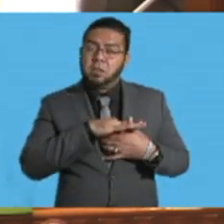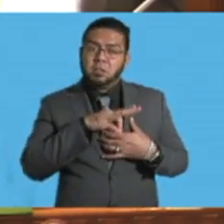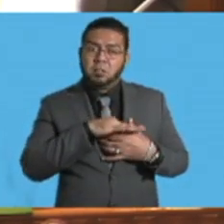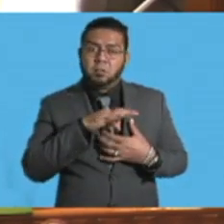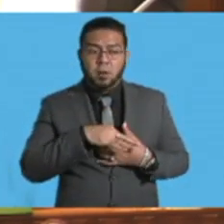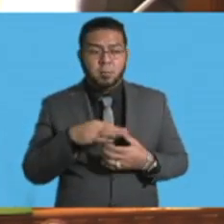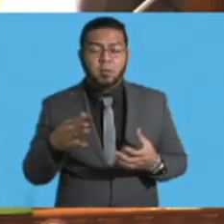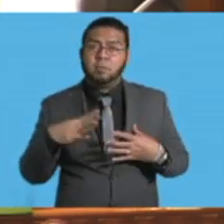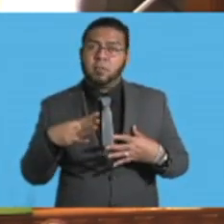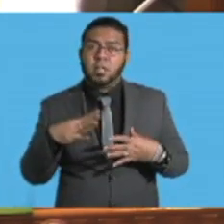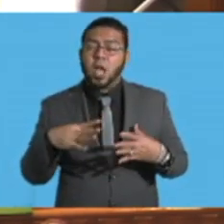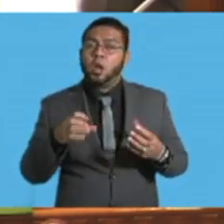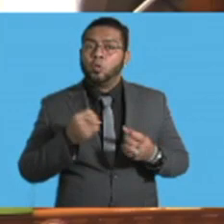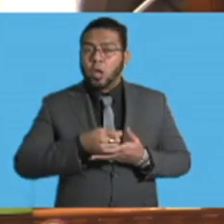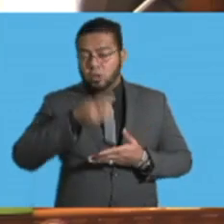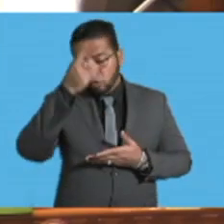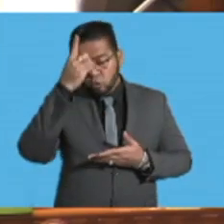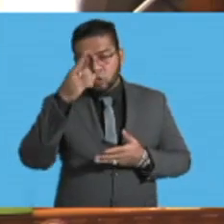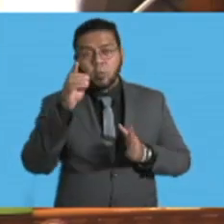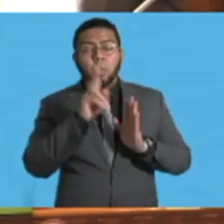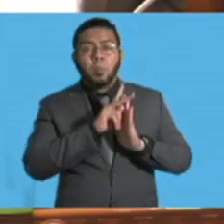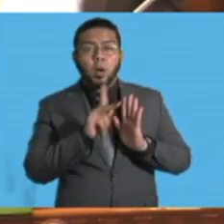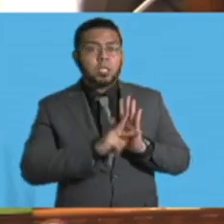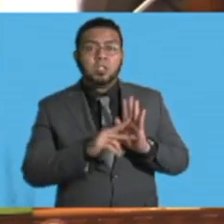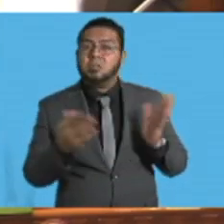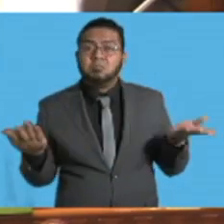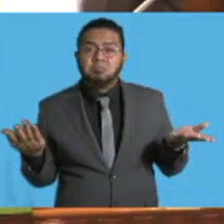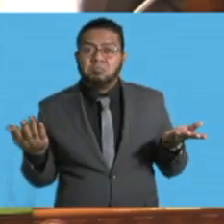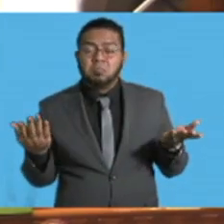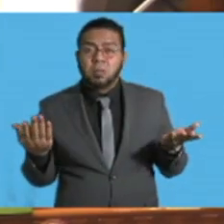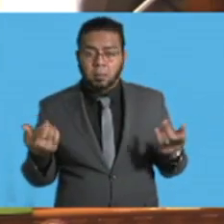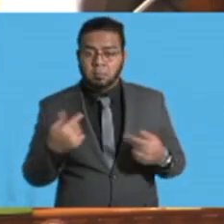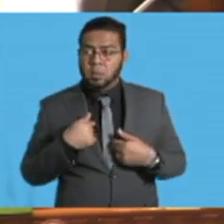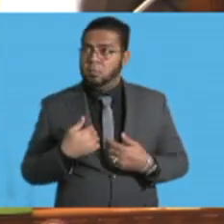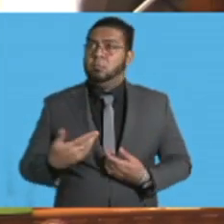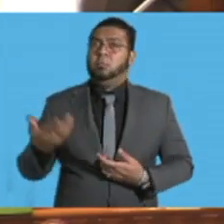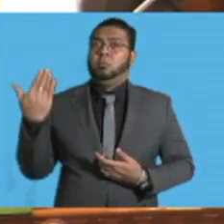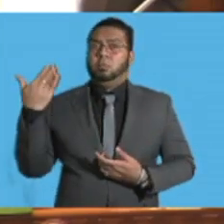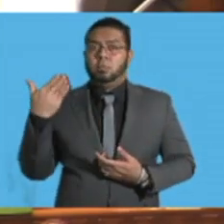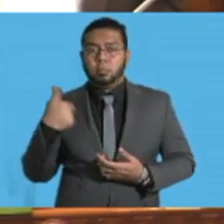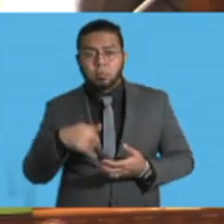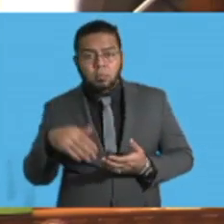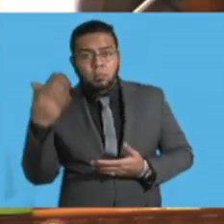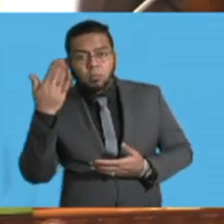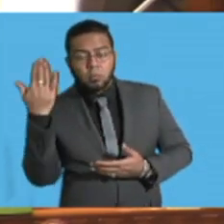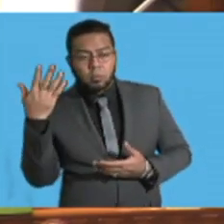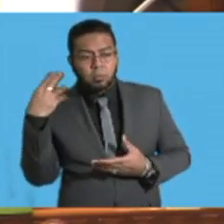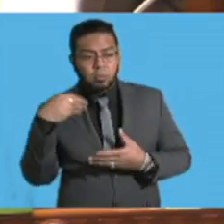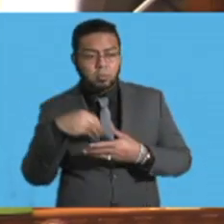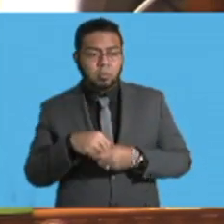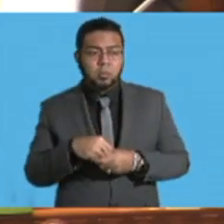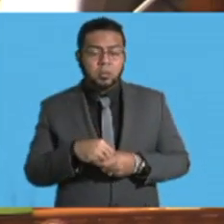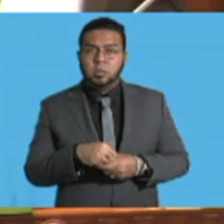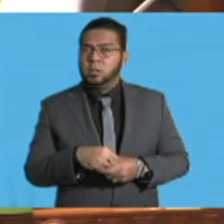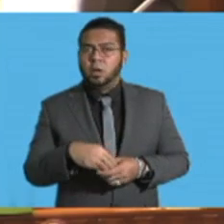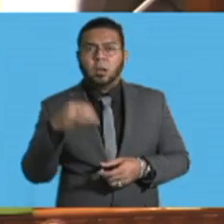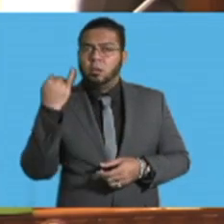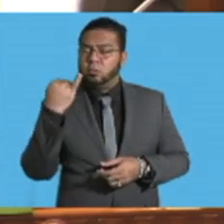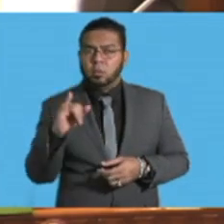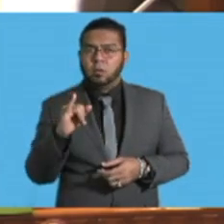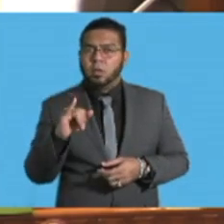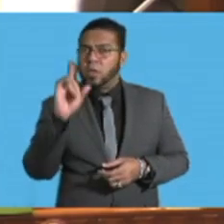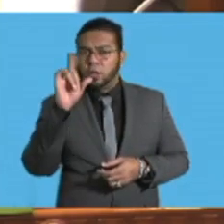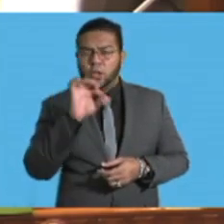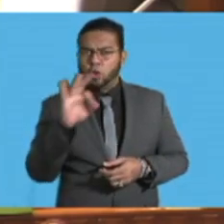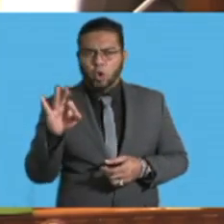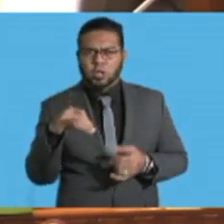proclaimed educational policies, the free educational policies? The answer yet again is a big no. They did